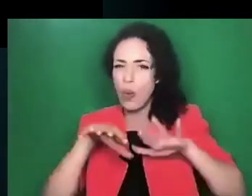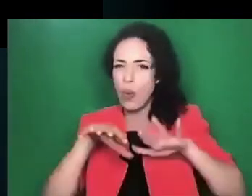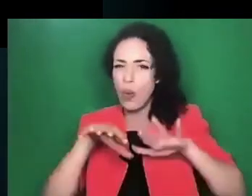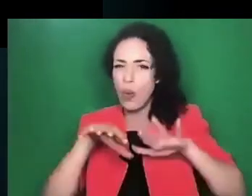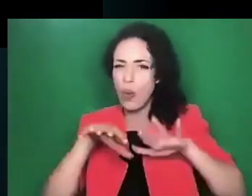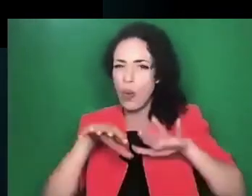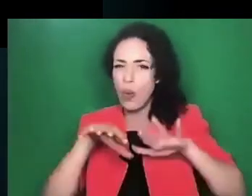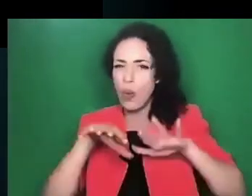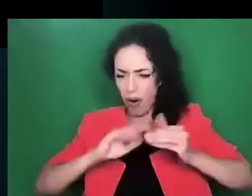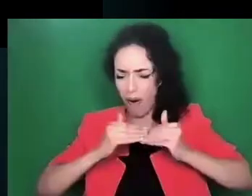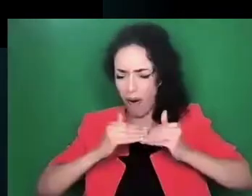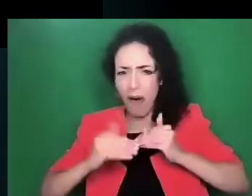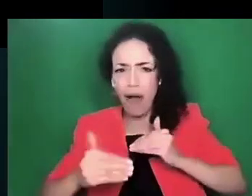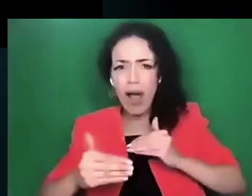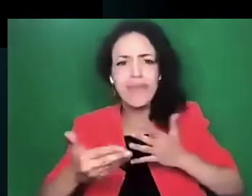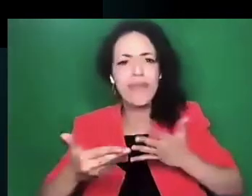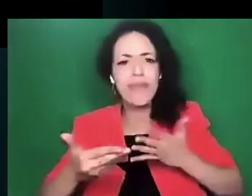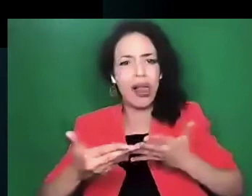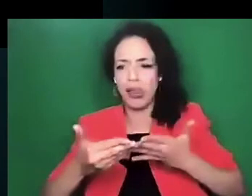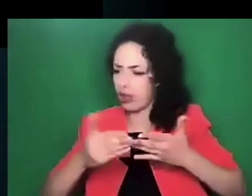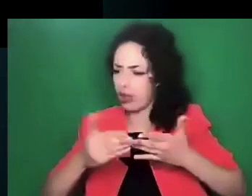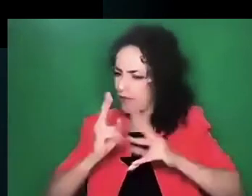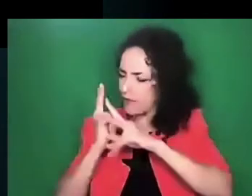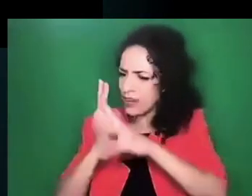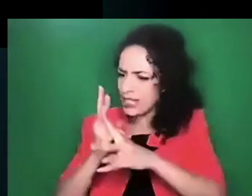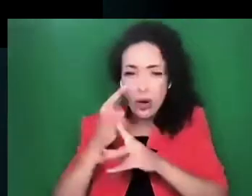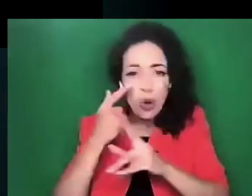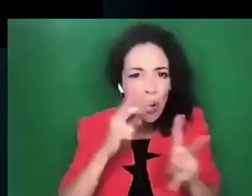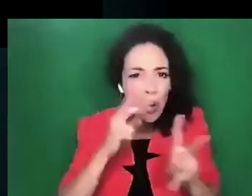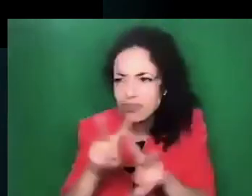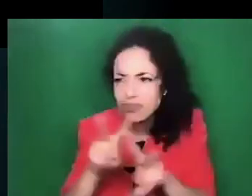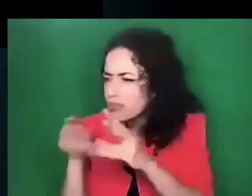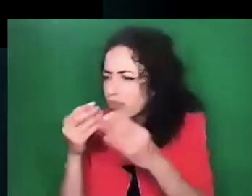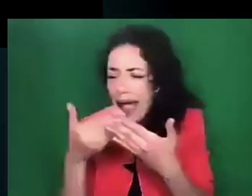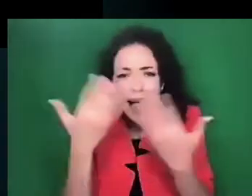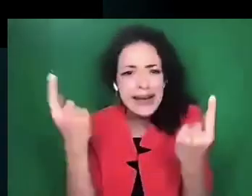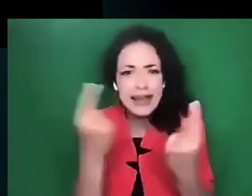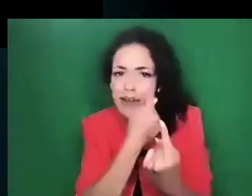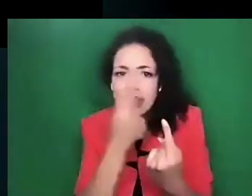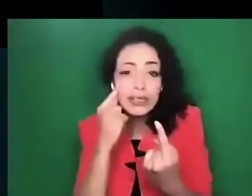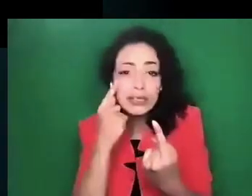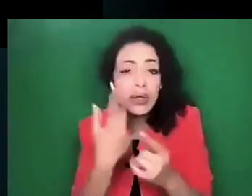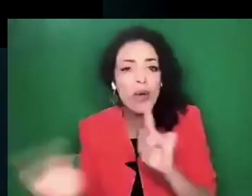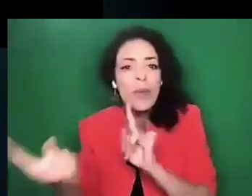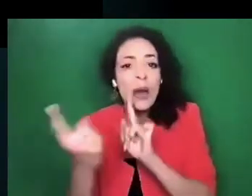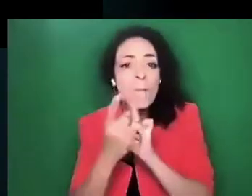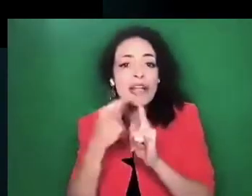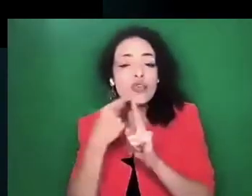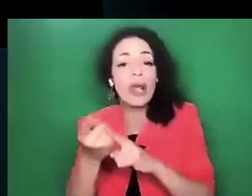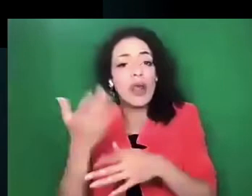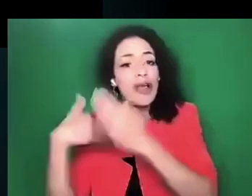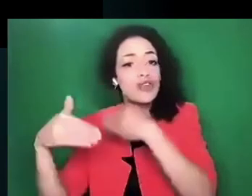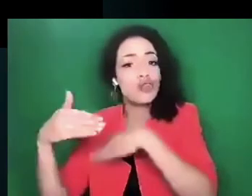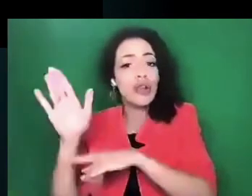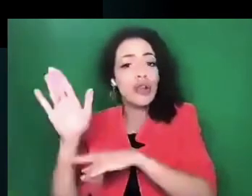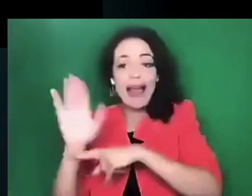remains. And in one of the visits, we met with the cinema critic and historian, Ashraf Tarib, who told us if you're looking for a place